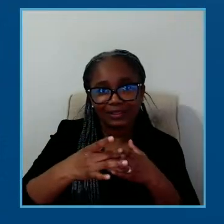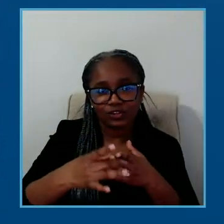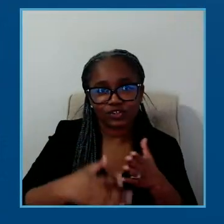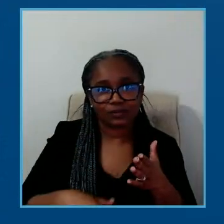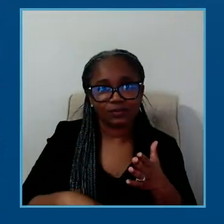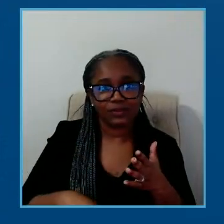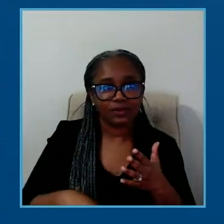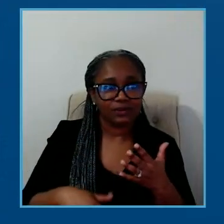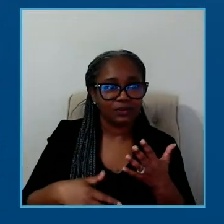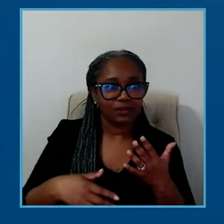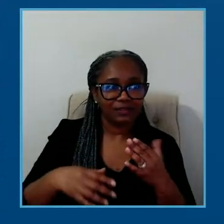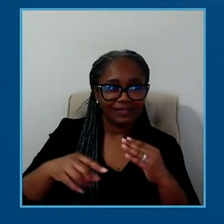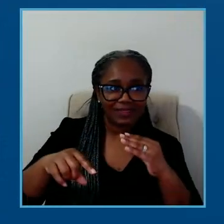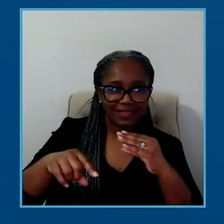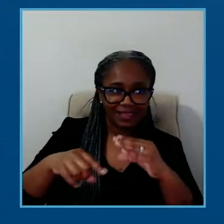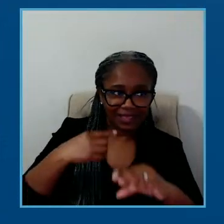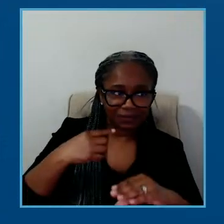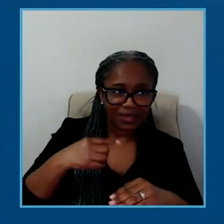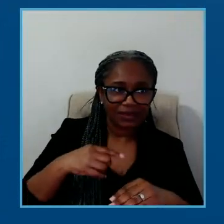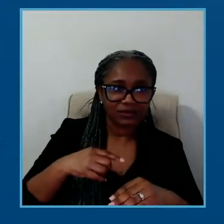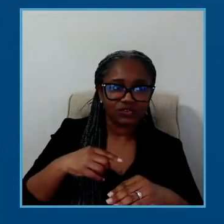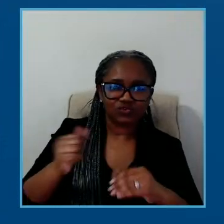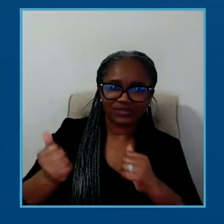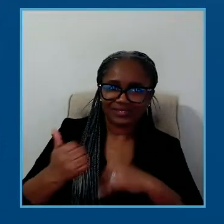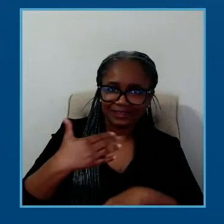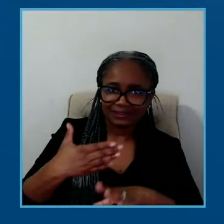even-handed nature that you all approached this was